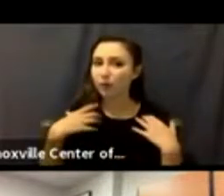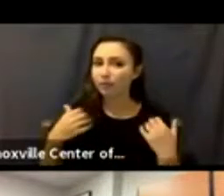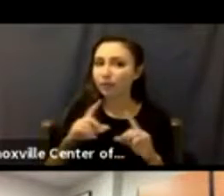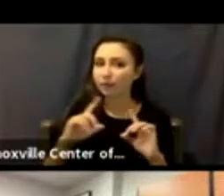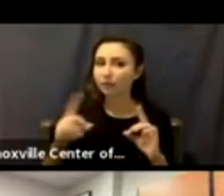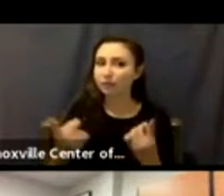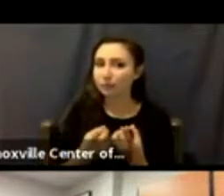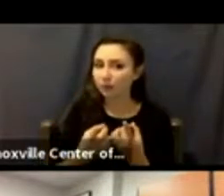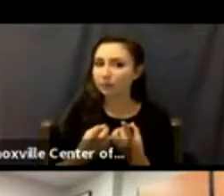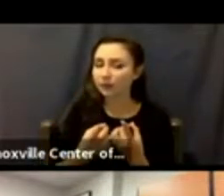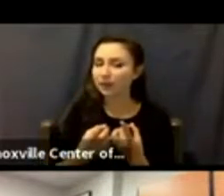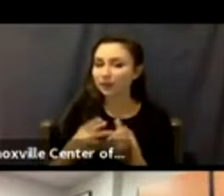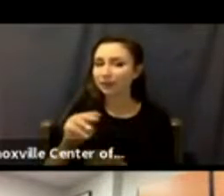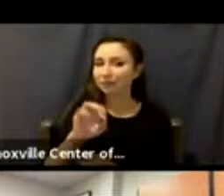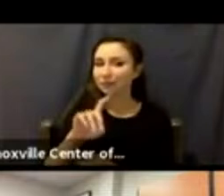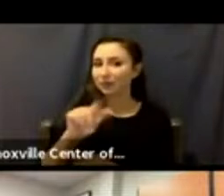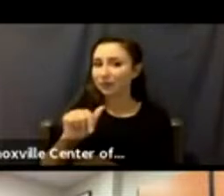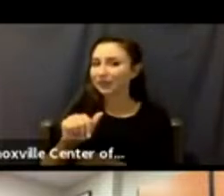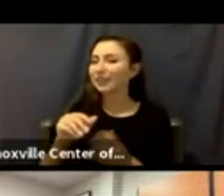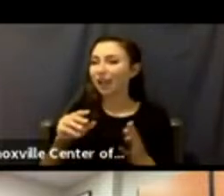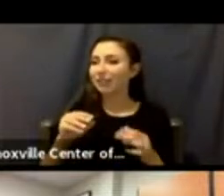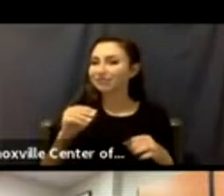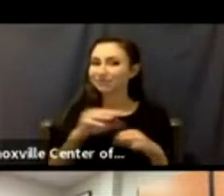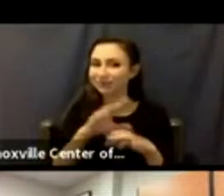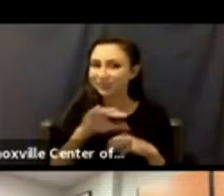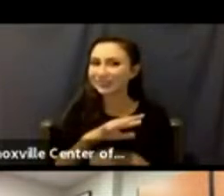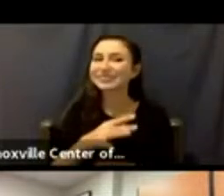media briefings, right? Okay, thank you.